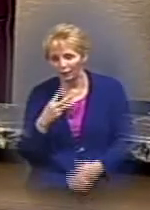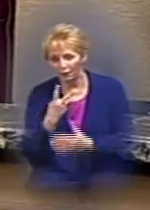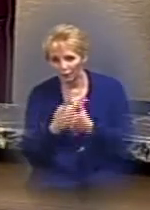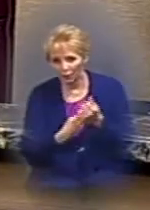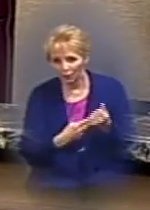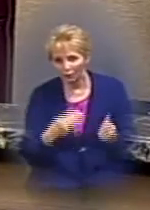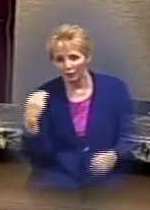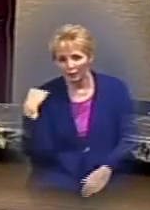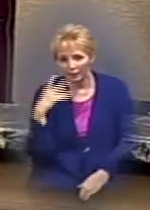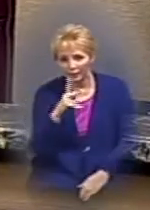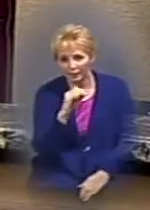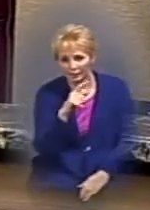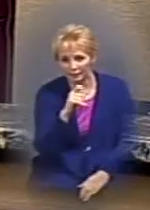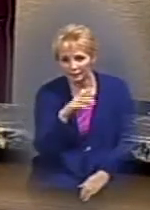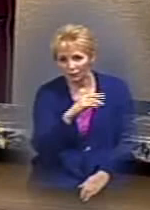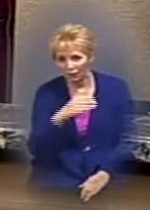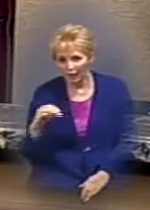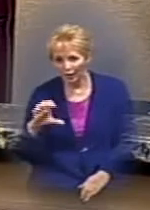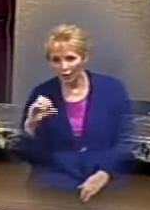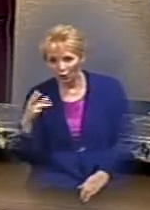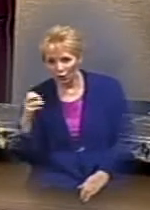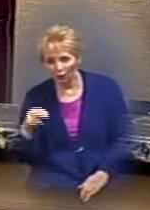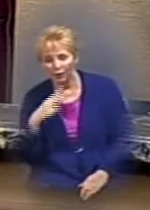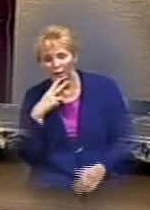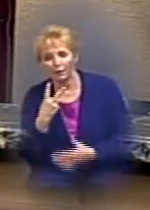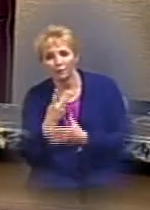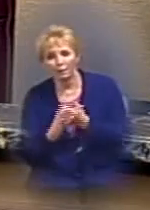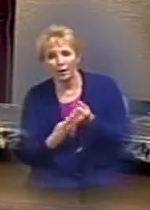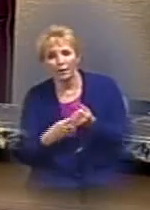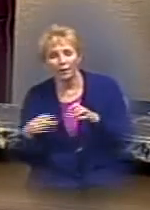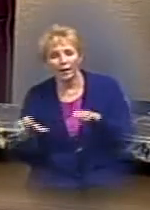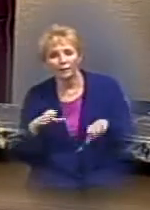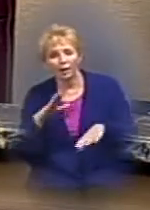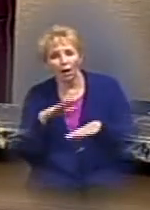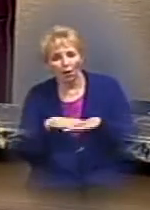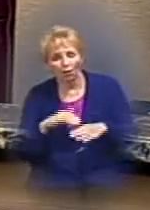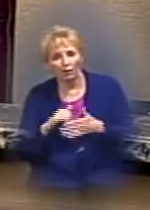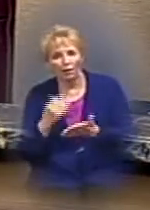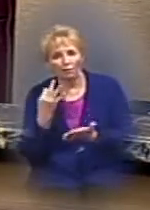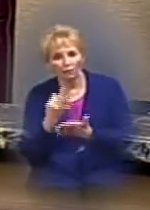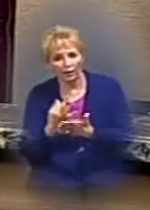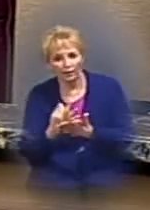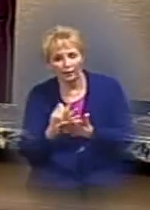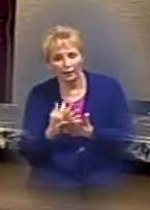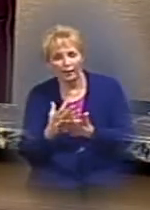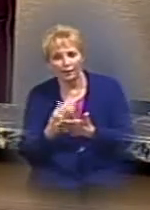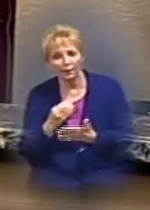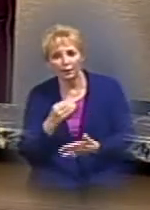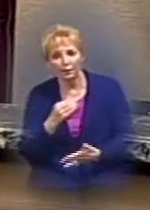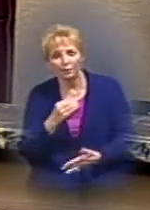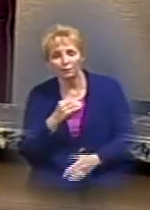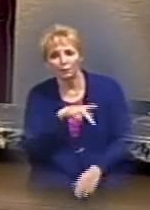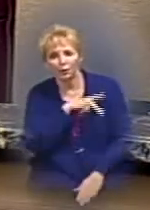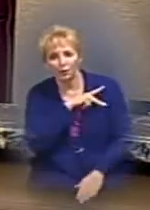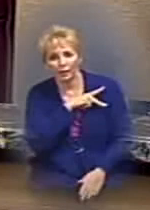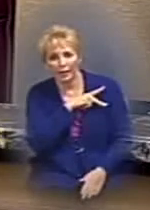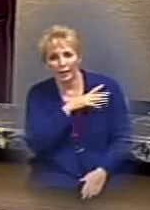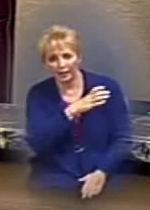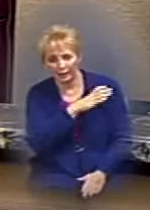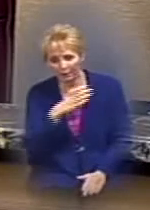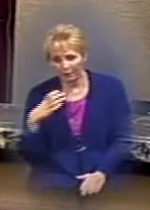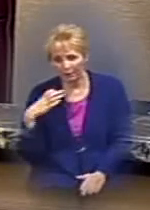Mayor Kessler and Mayor Coyne, and also served actively on the Finance Committee and the Personnel Committee of the City Council. And